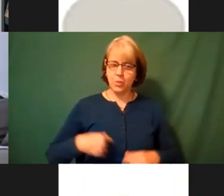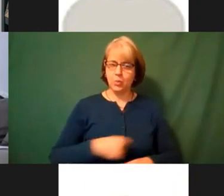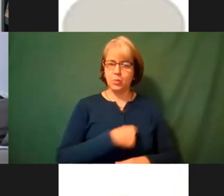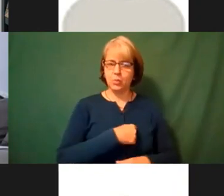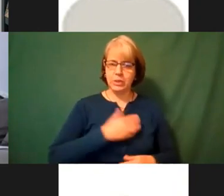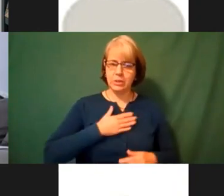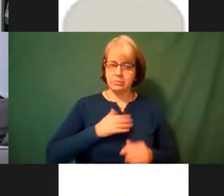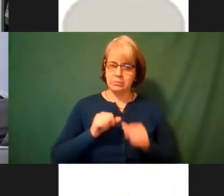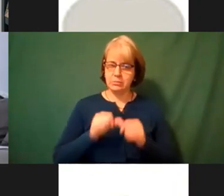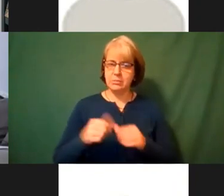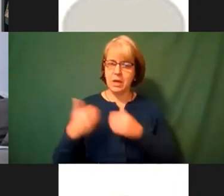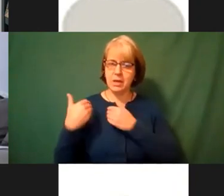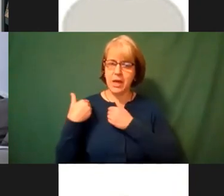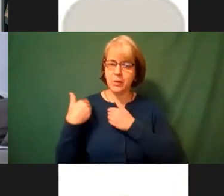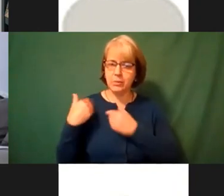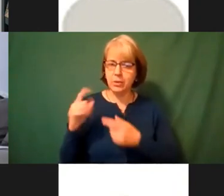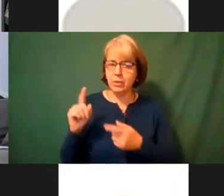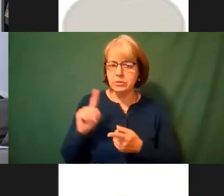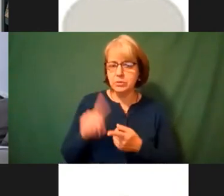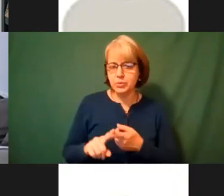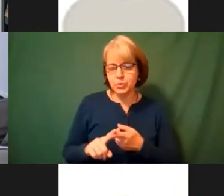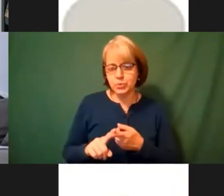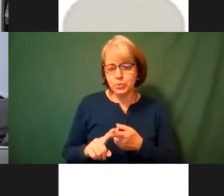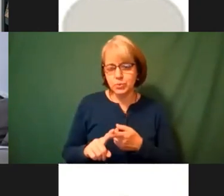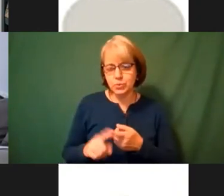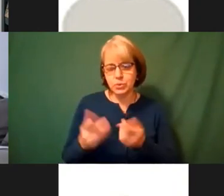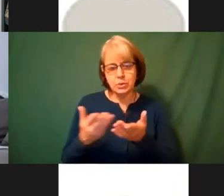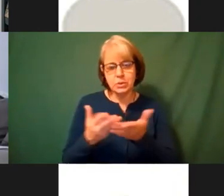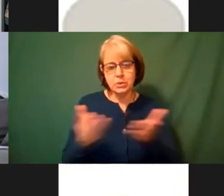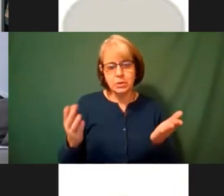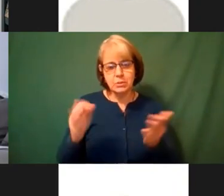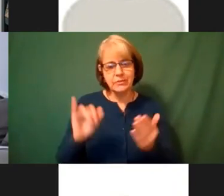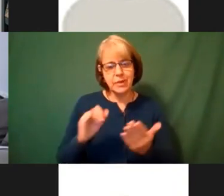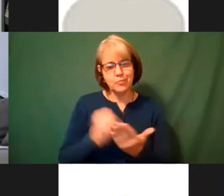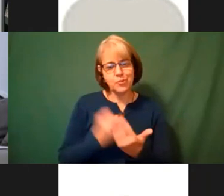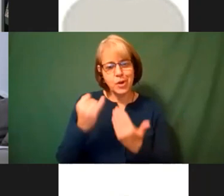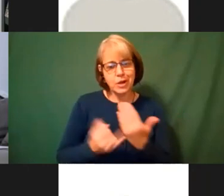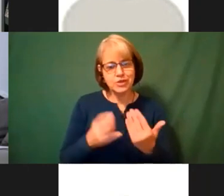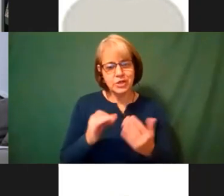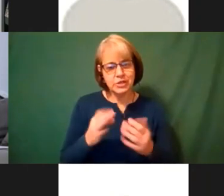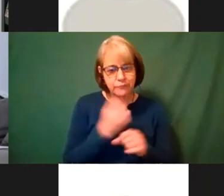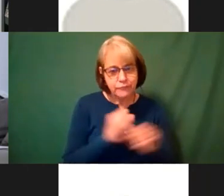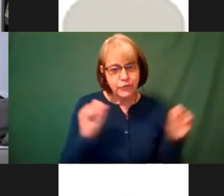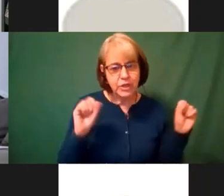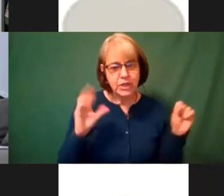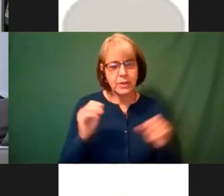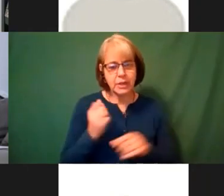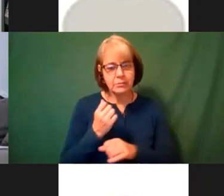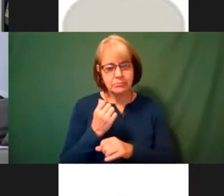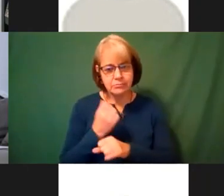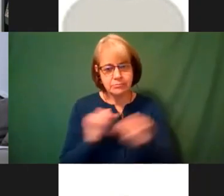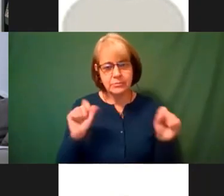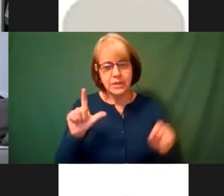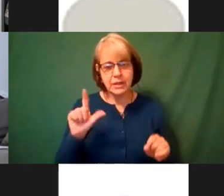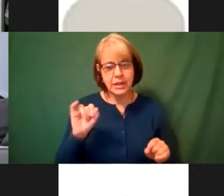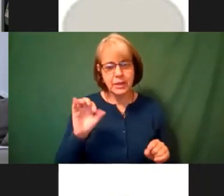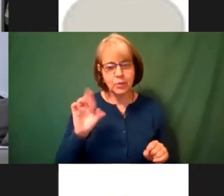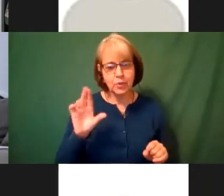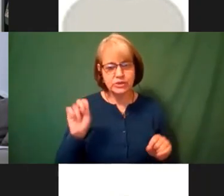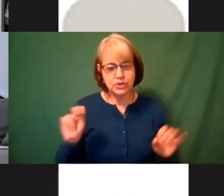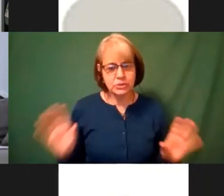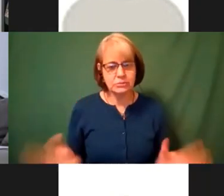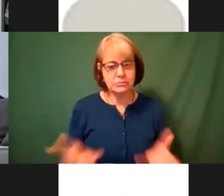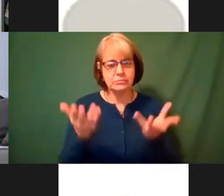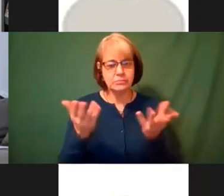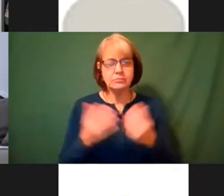remain accountable to the project of freedom and liberation to our for ourselves, but then also people who are